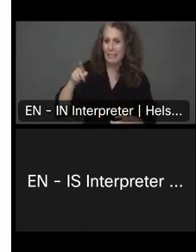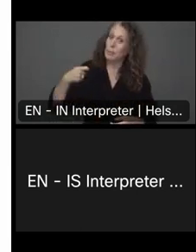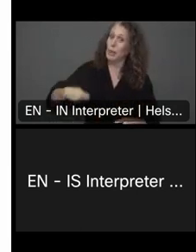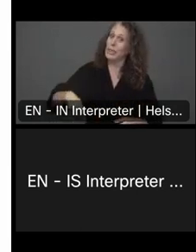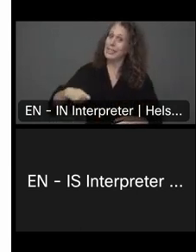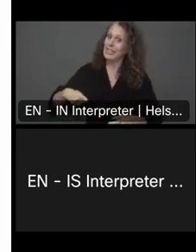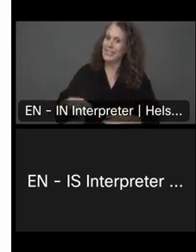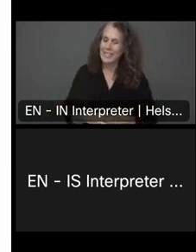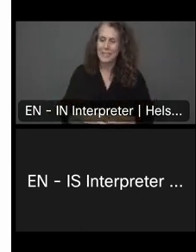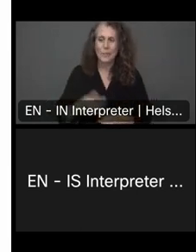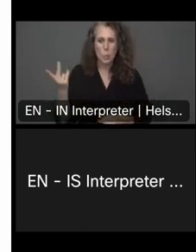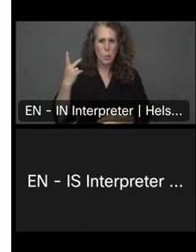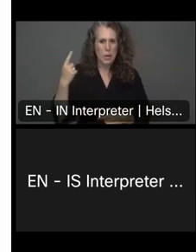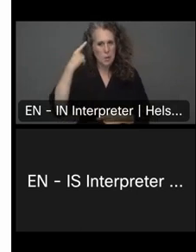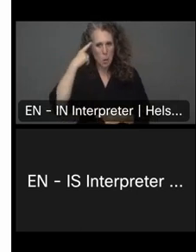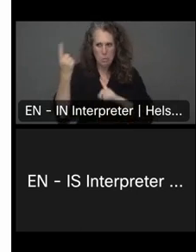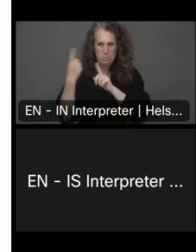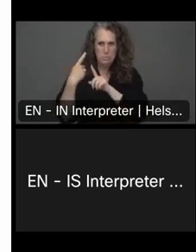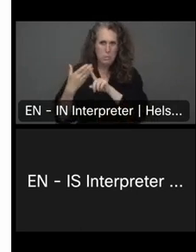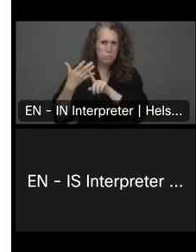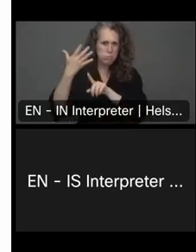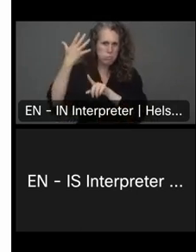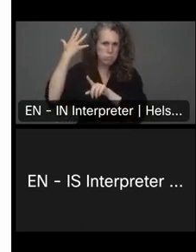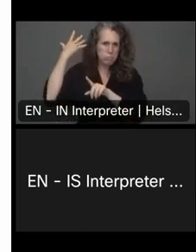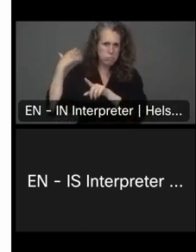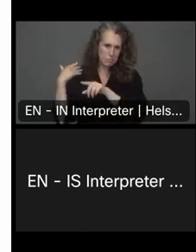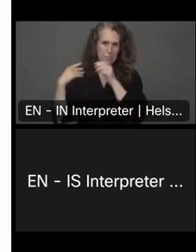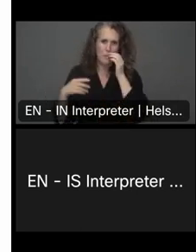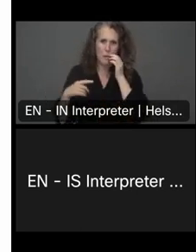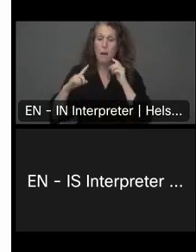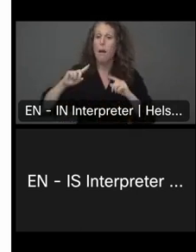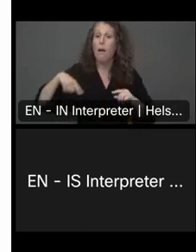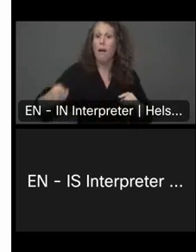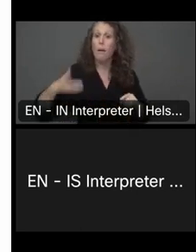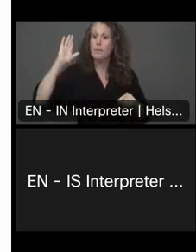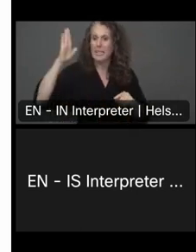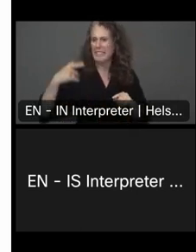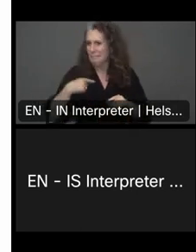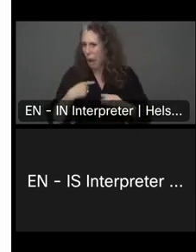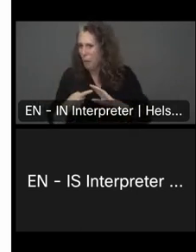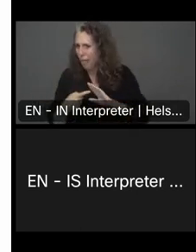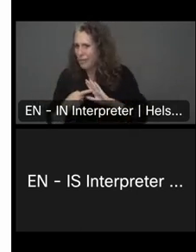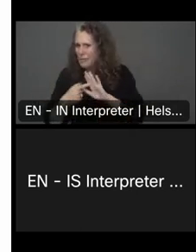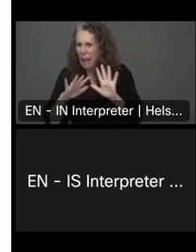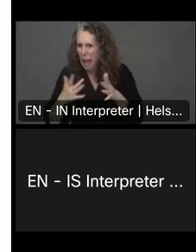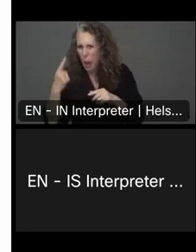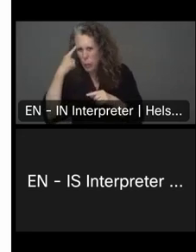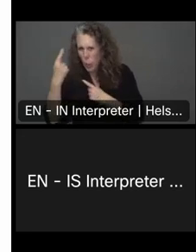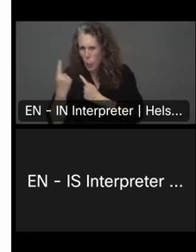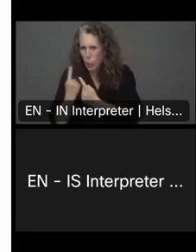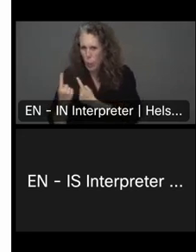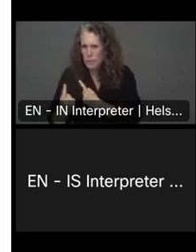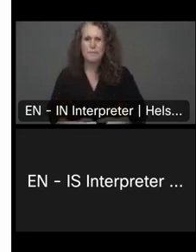go way back, and I will illustrate that very shortly. So. Good. Okay, so Larry, thank you very